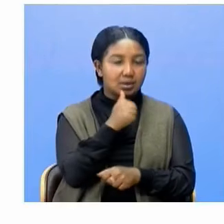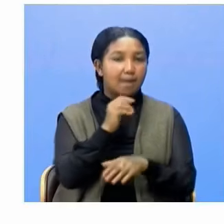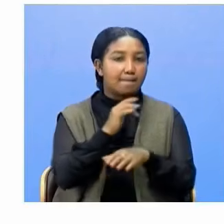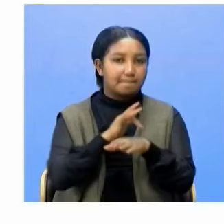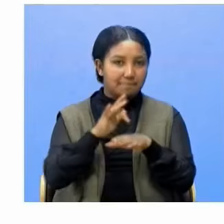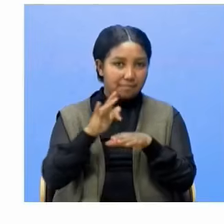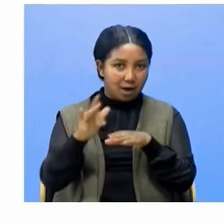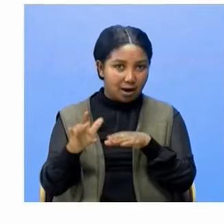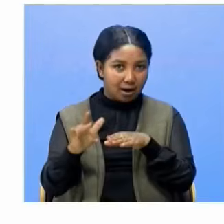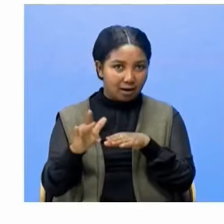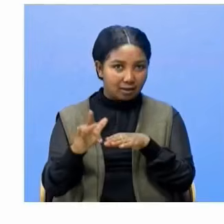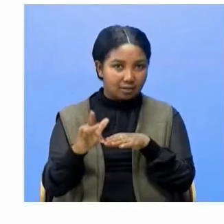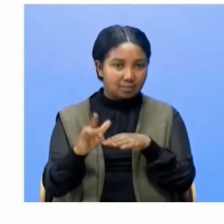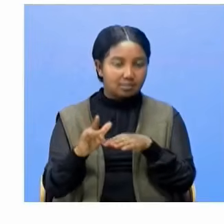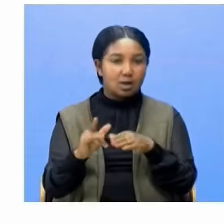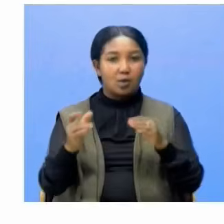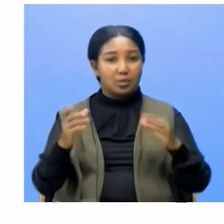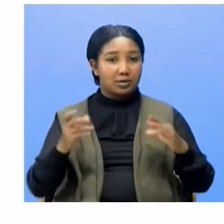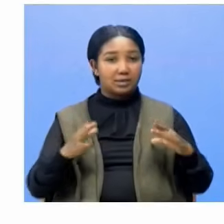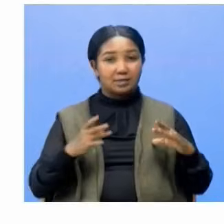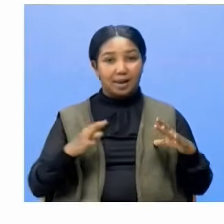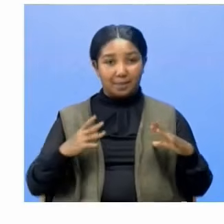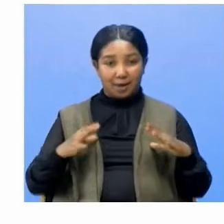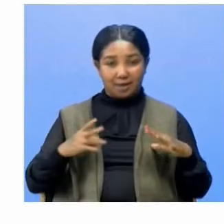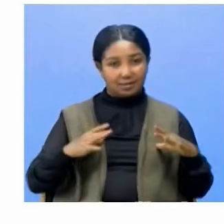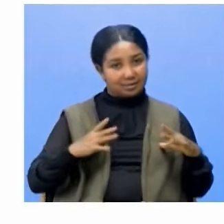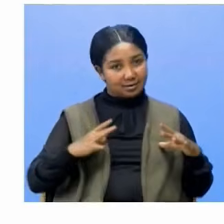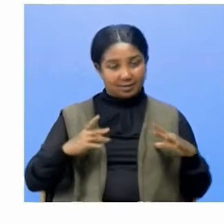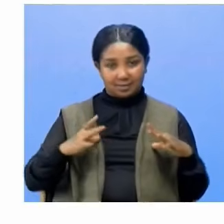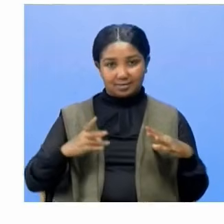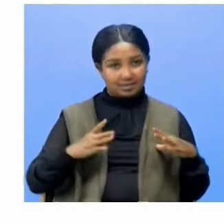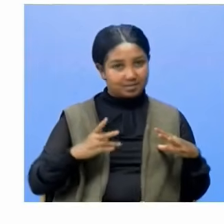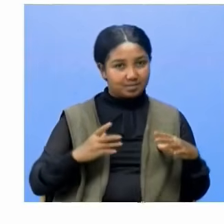blank celebrate.